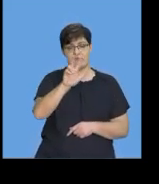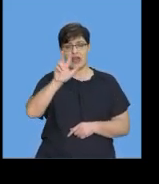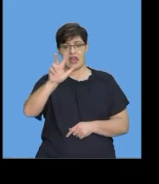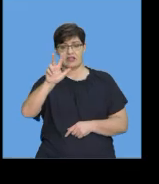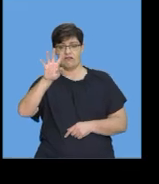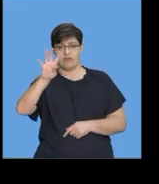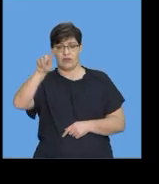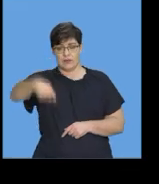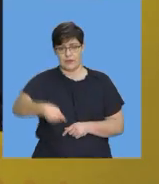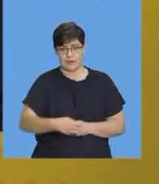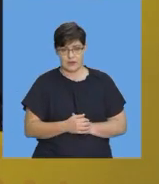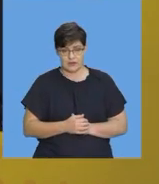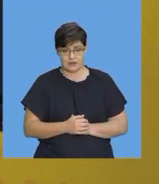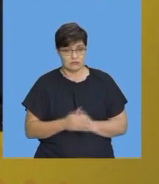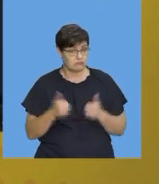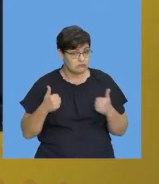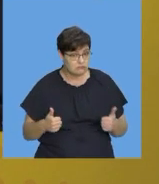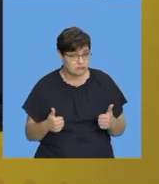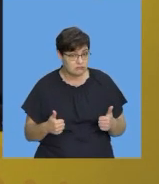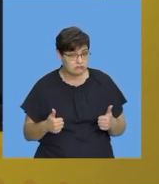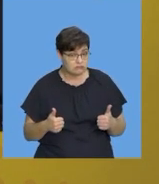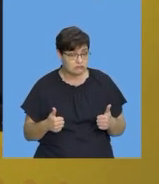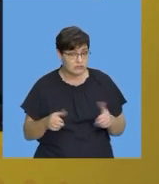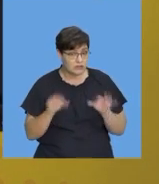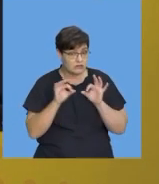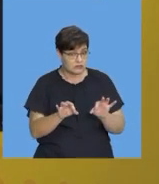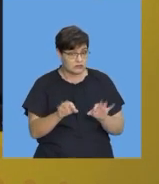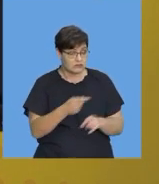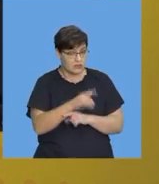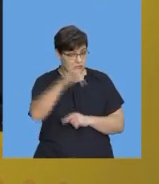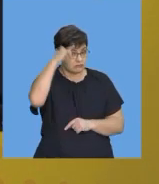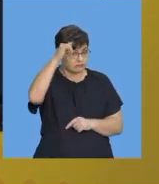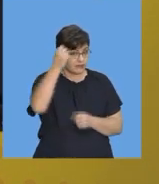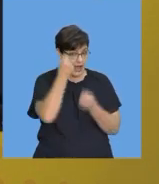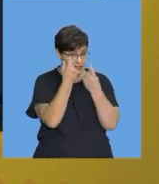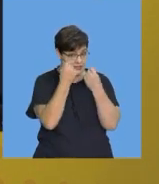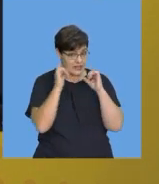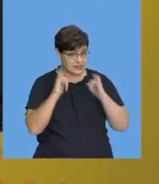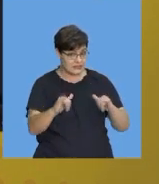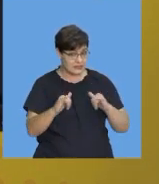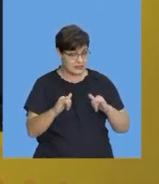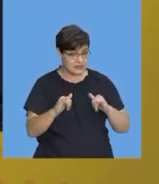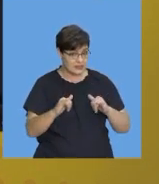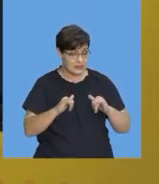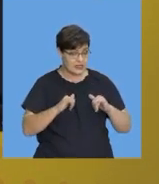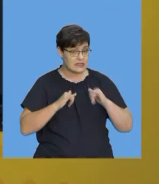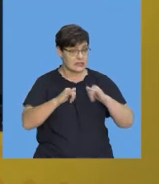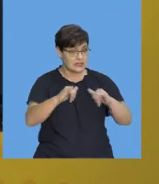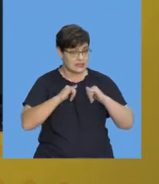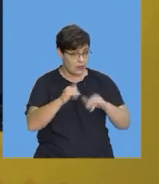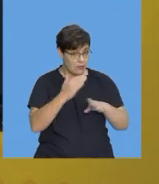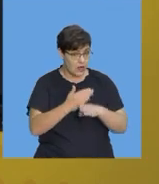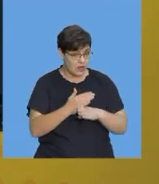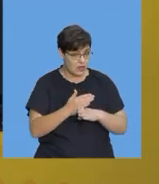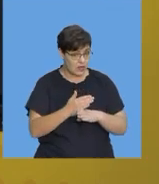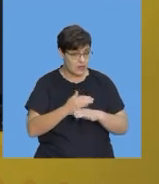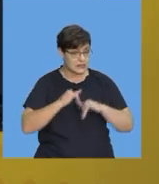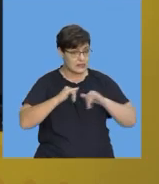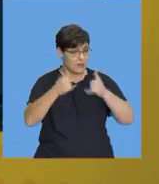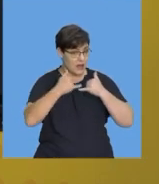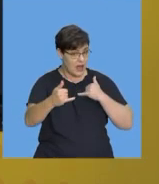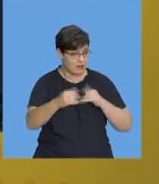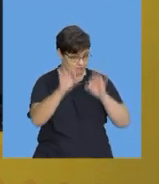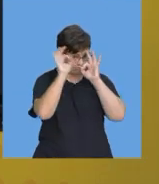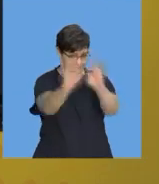1,584,000. Okay? On track. Are we all on the same page? Same line, same word. Great